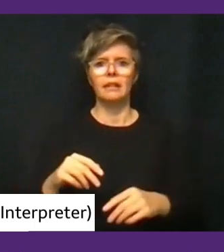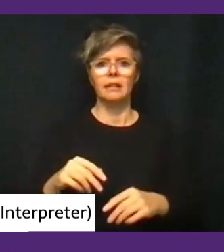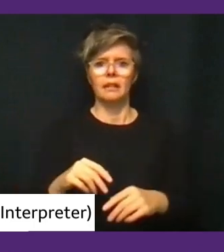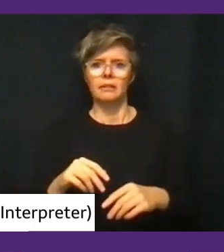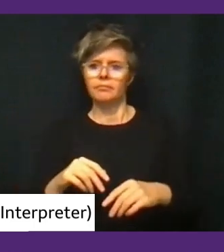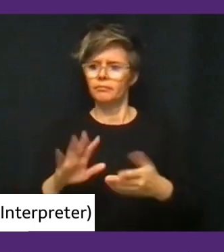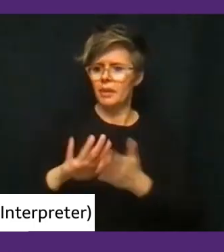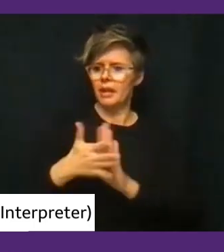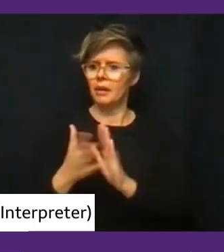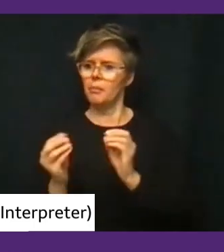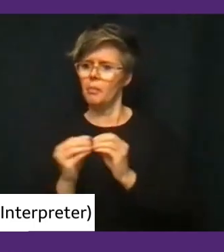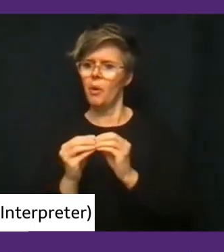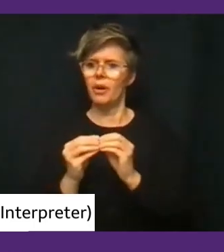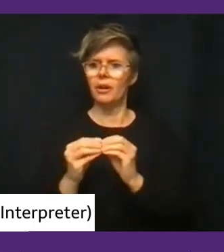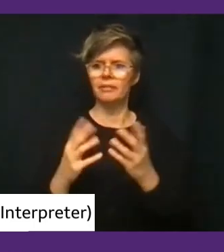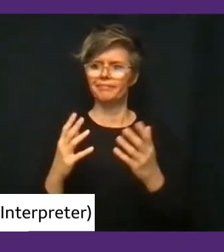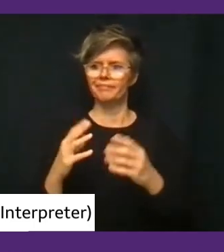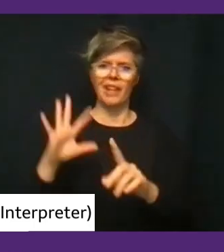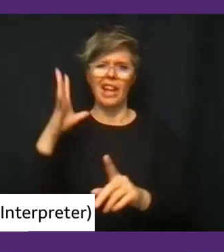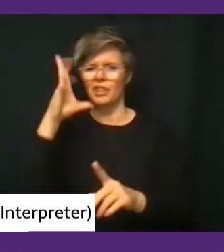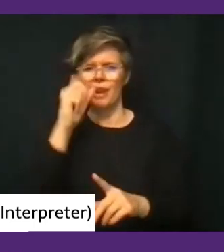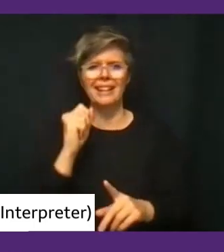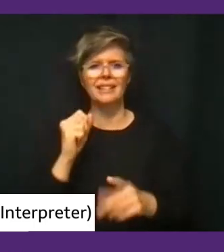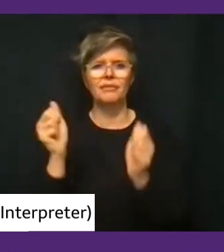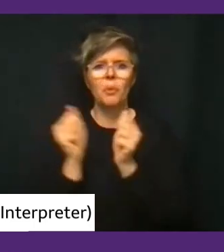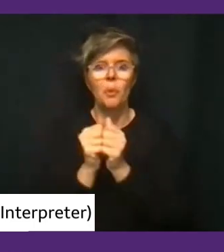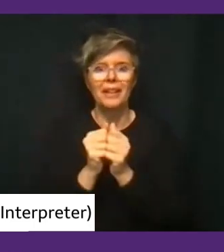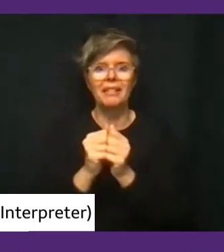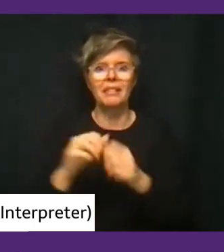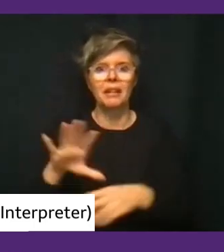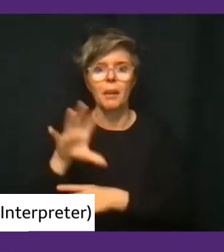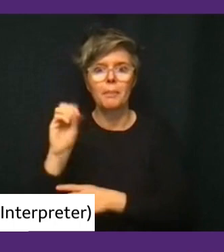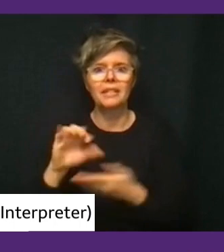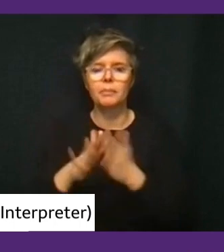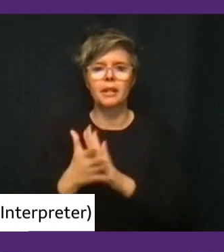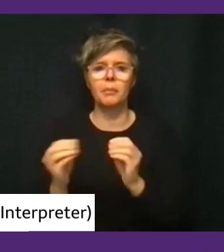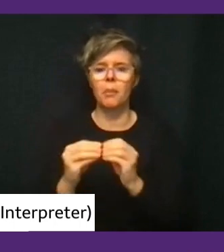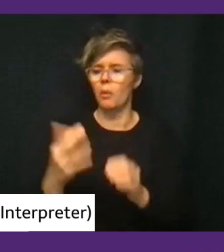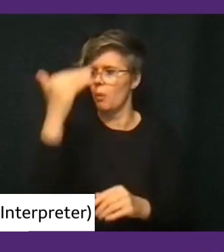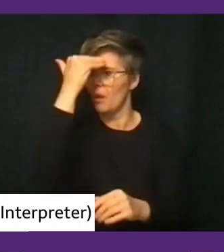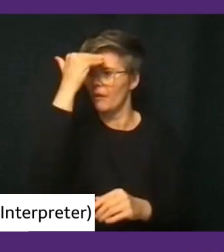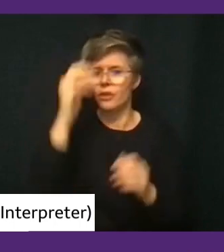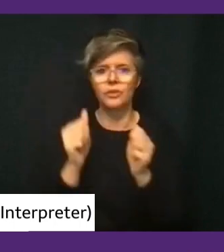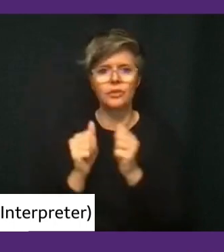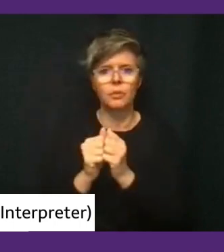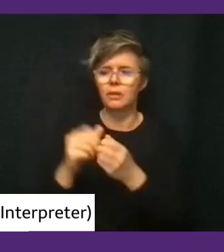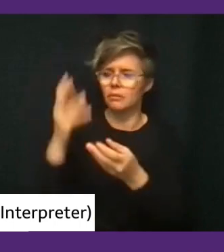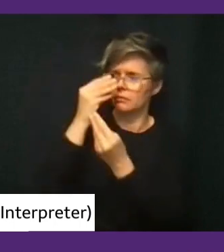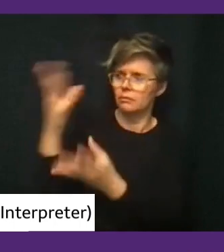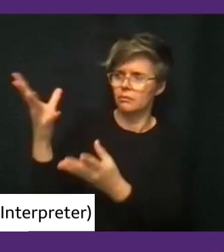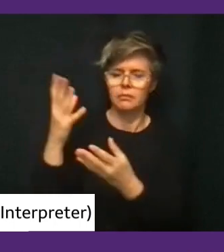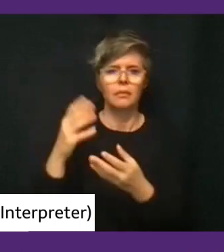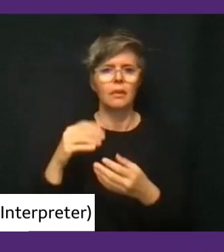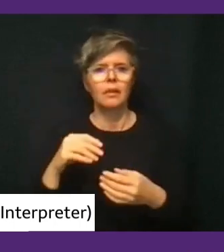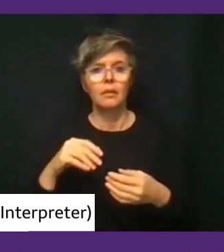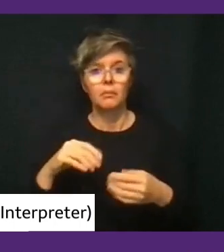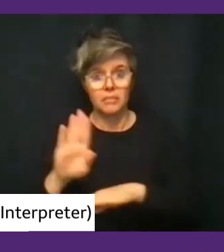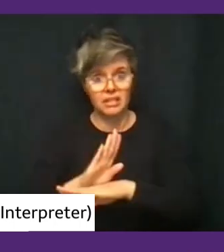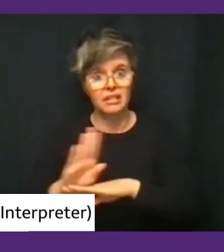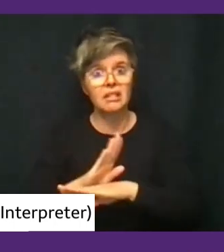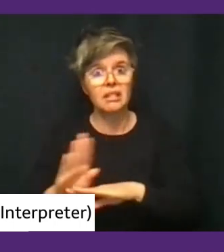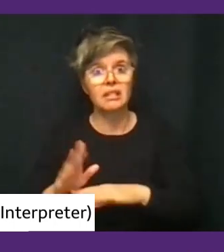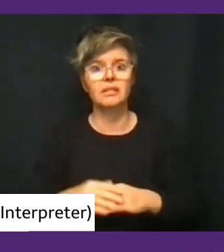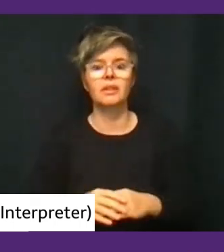attractive to companies, but well versed in what they need to know. So I think it's a mix between that, finding